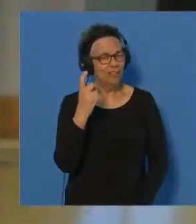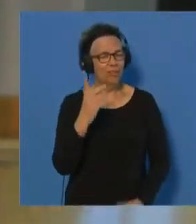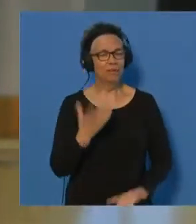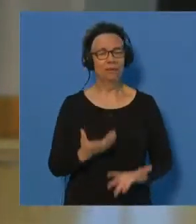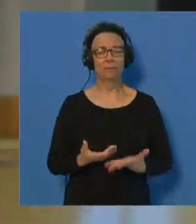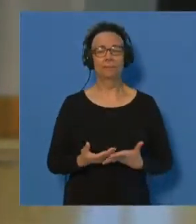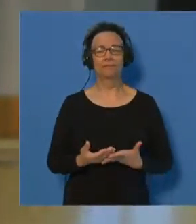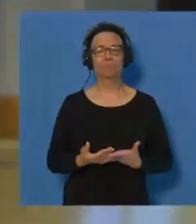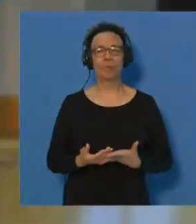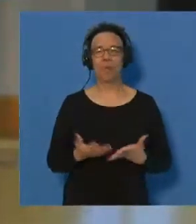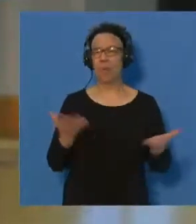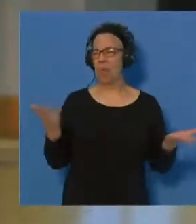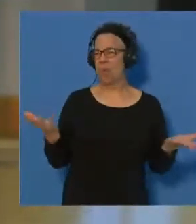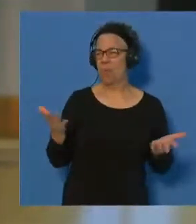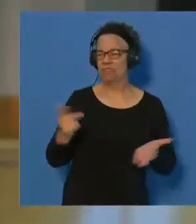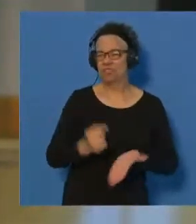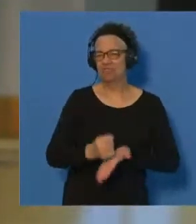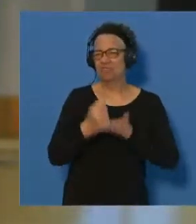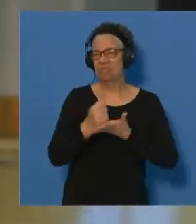is,